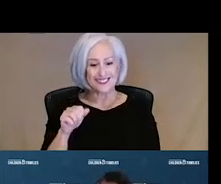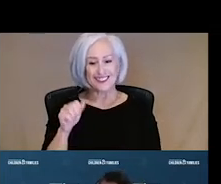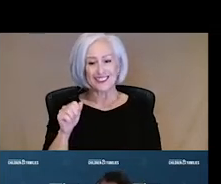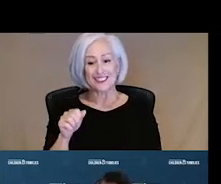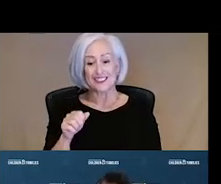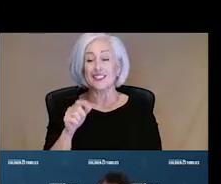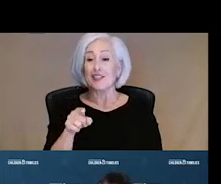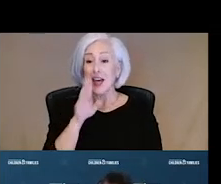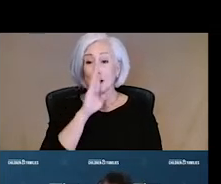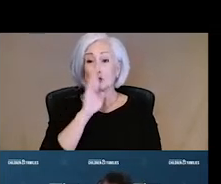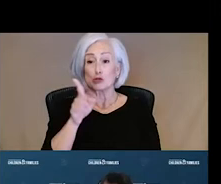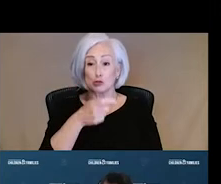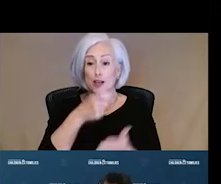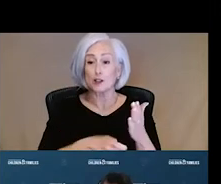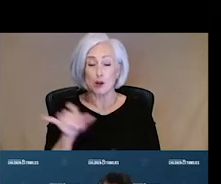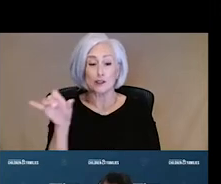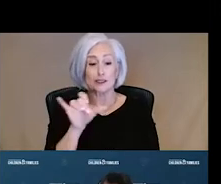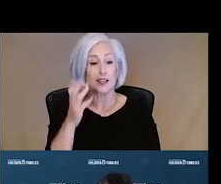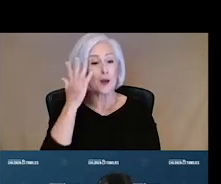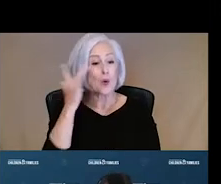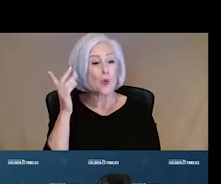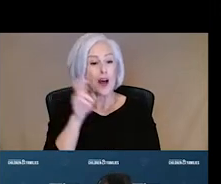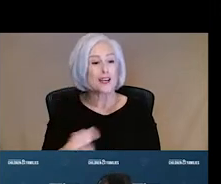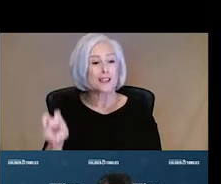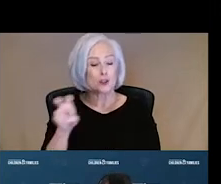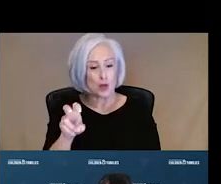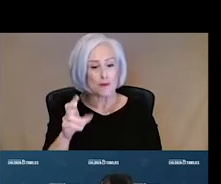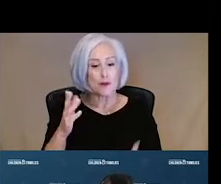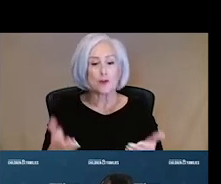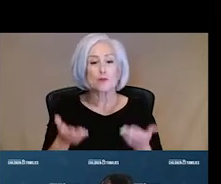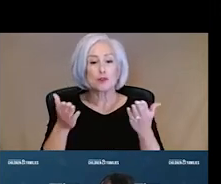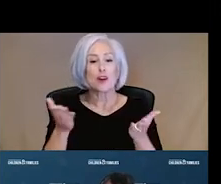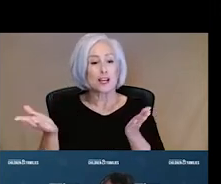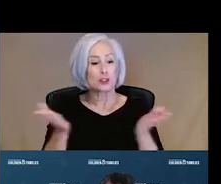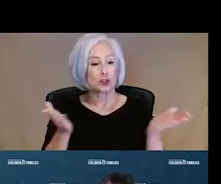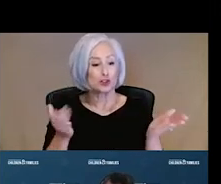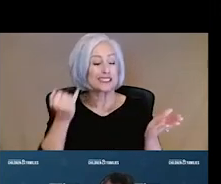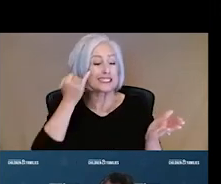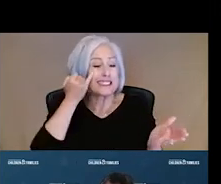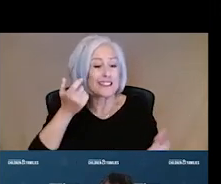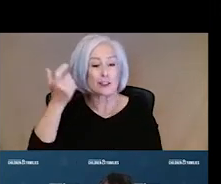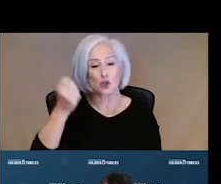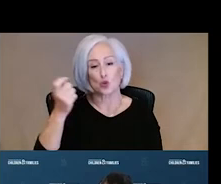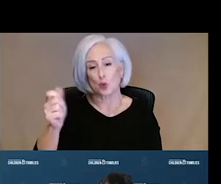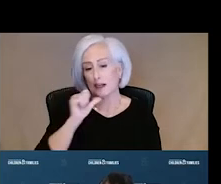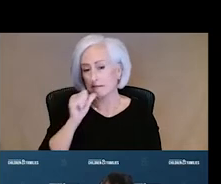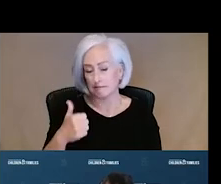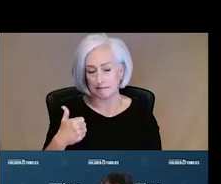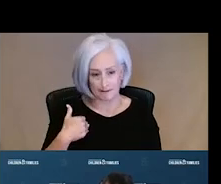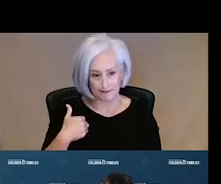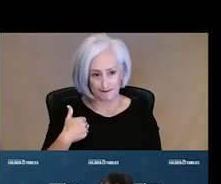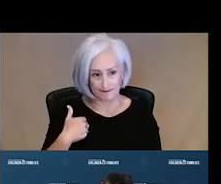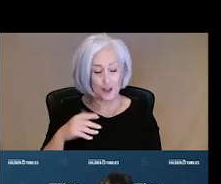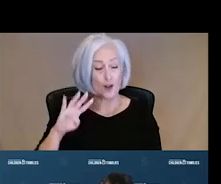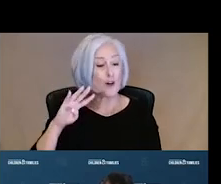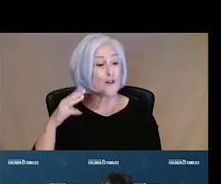this is a direct cost as well, because the travel is to provide services that would not exist if the grant did not exist. Okay, number four is